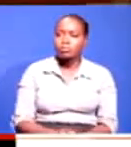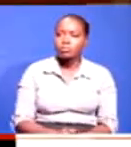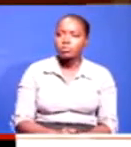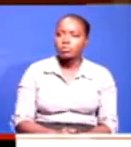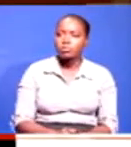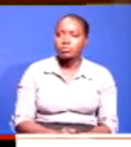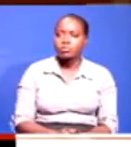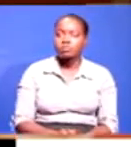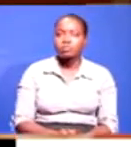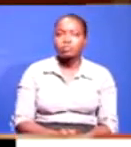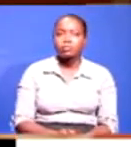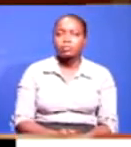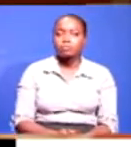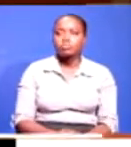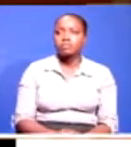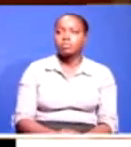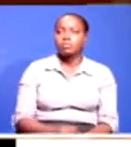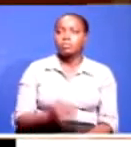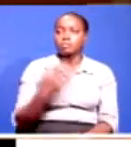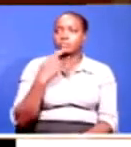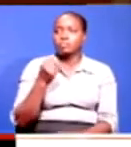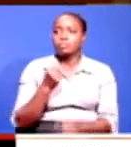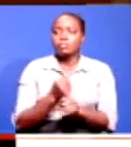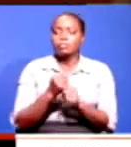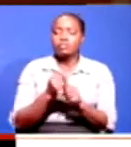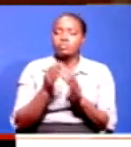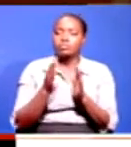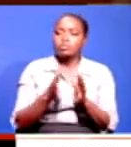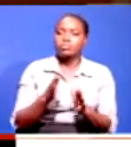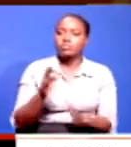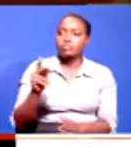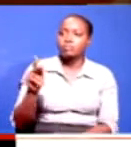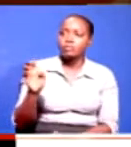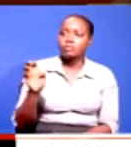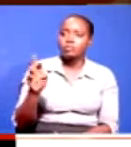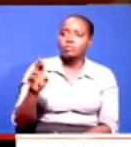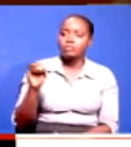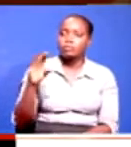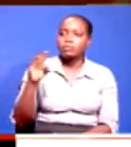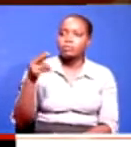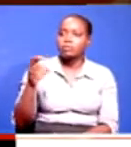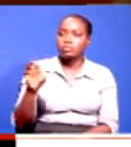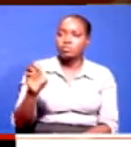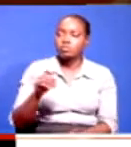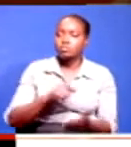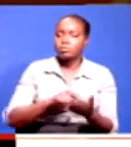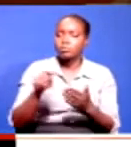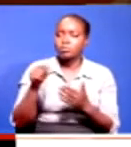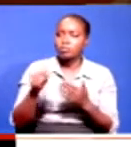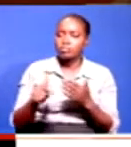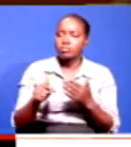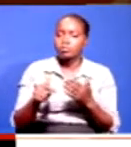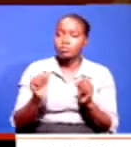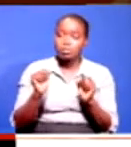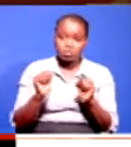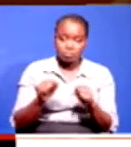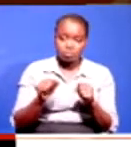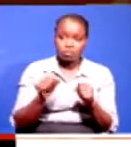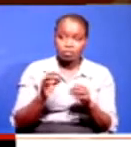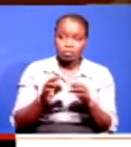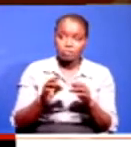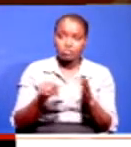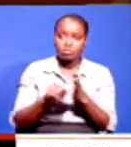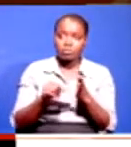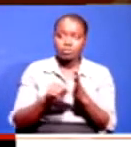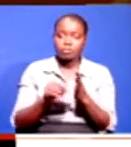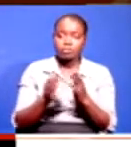Back home, 400 workers of Keroche Breweries are facing the sack this week if the dispute between the Brewer and Kenya